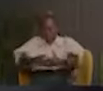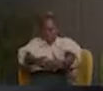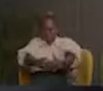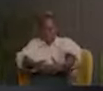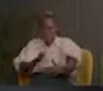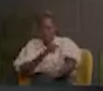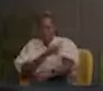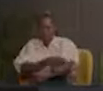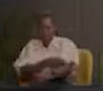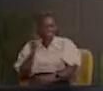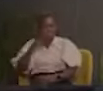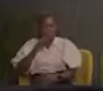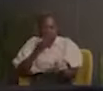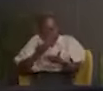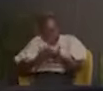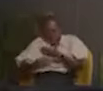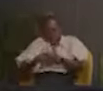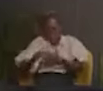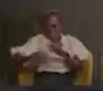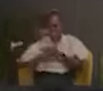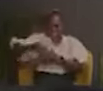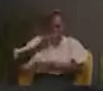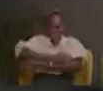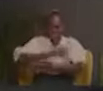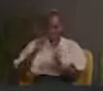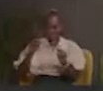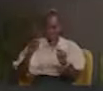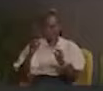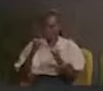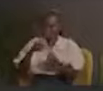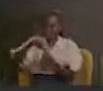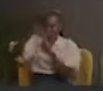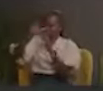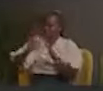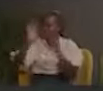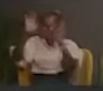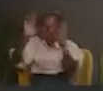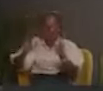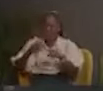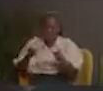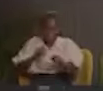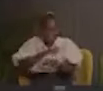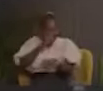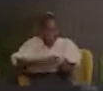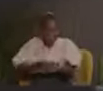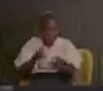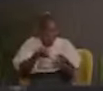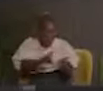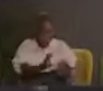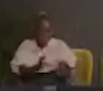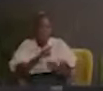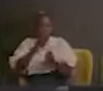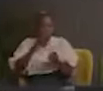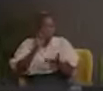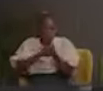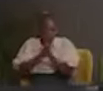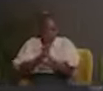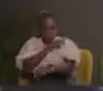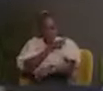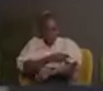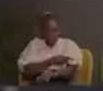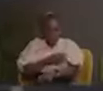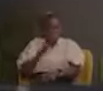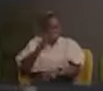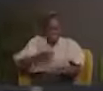Except it's a miracle that God chooses to do by his divine power. Are we together? But the natural course of things is that when she takes in, she's aware